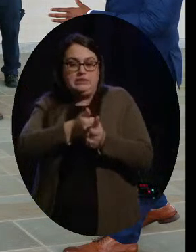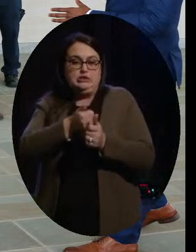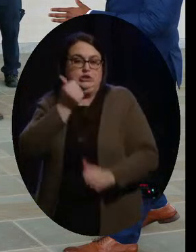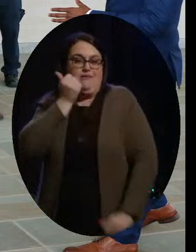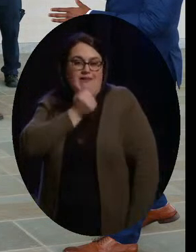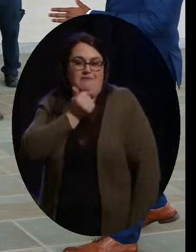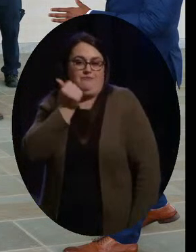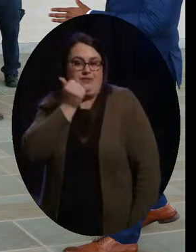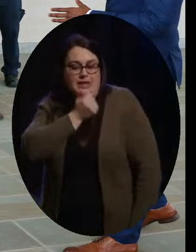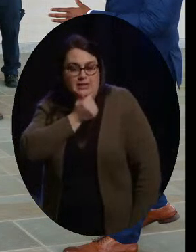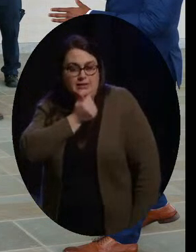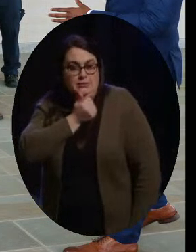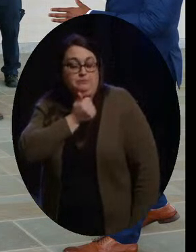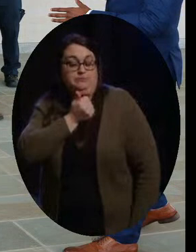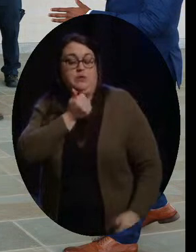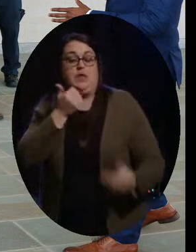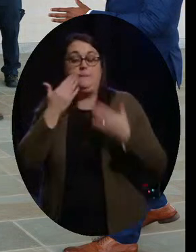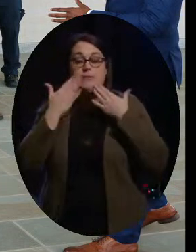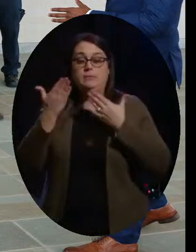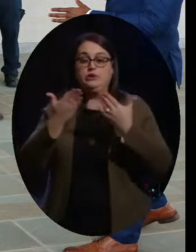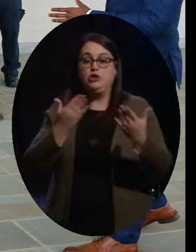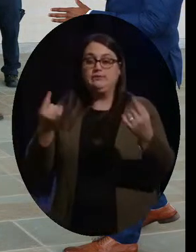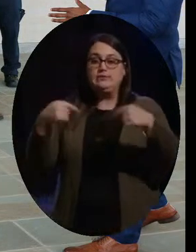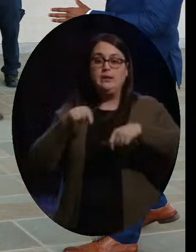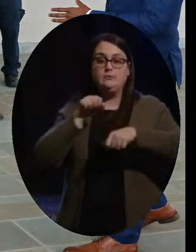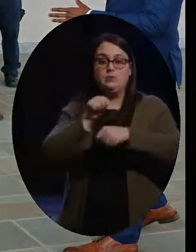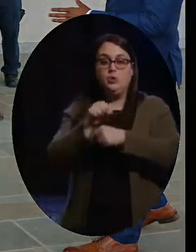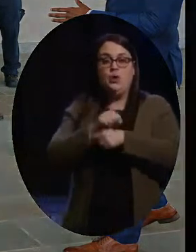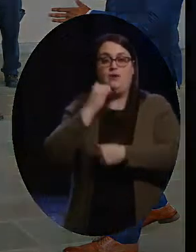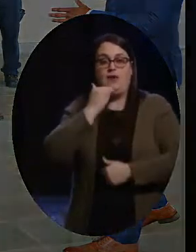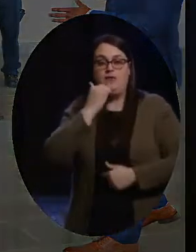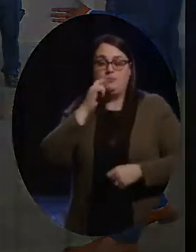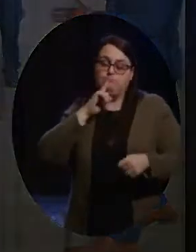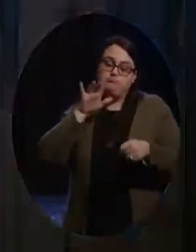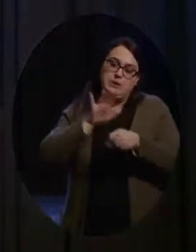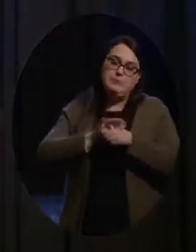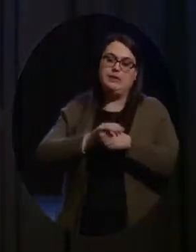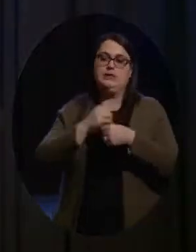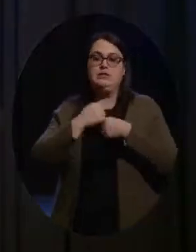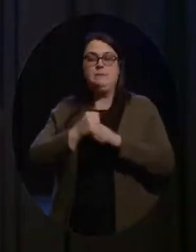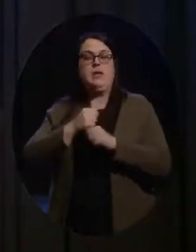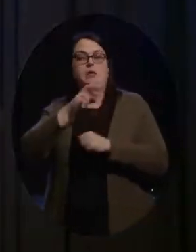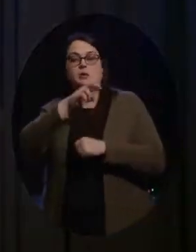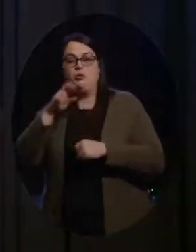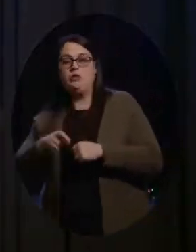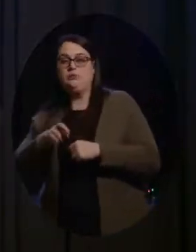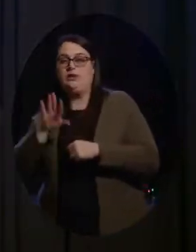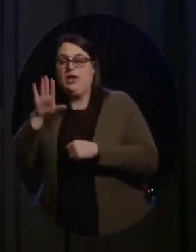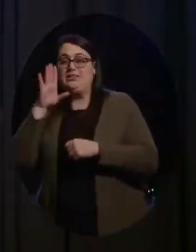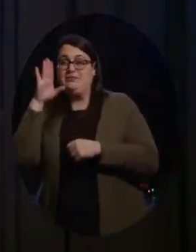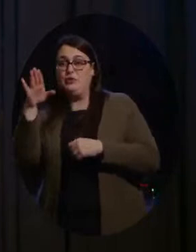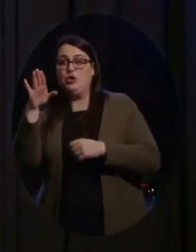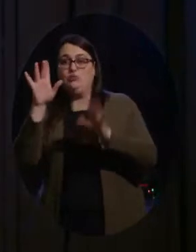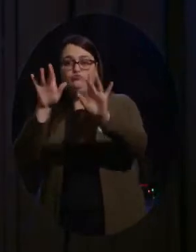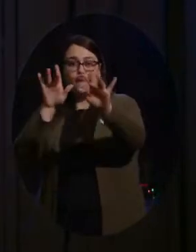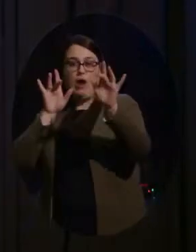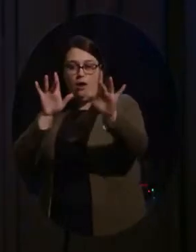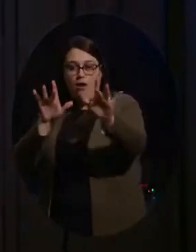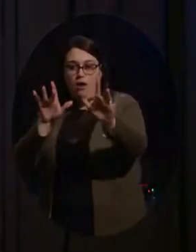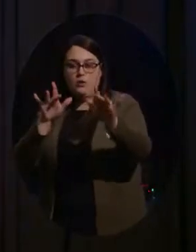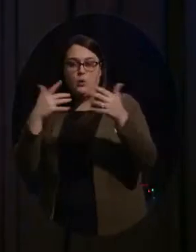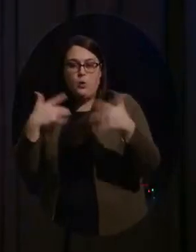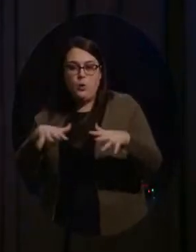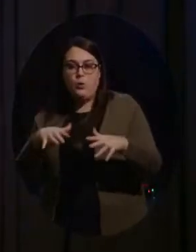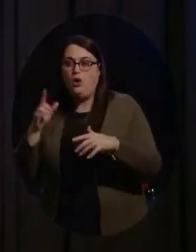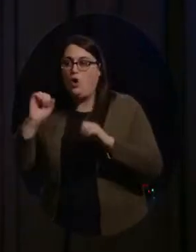day. Public servants who come to work each day committed to making Richmond's future brighter. And they